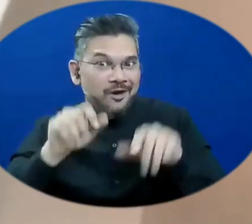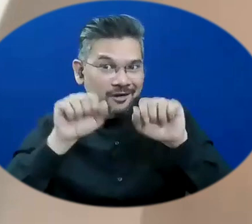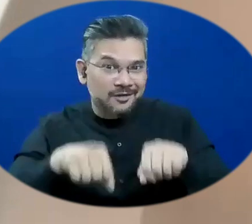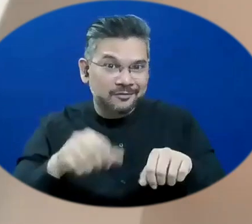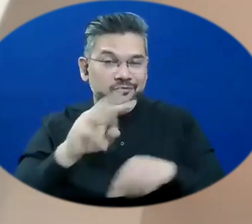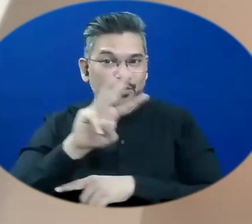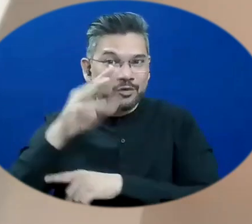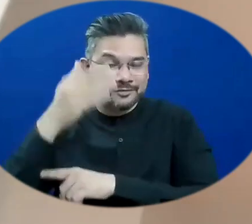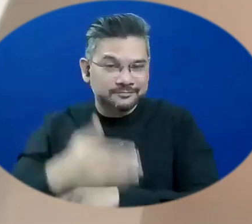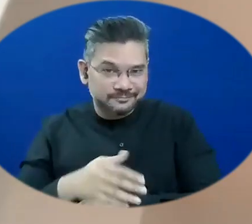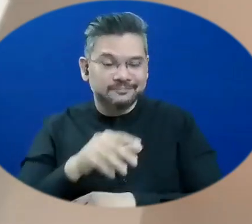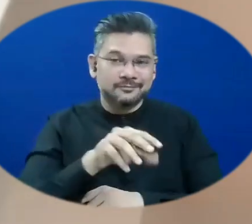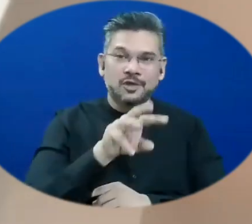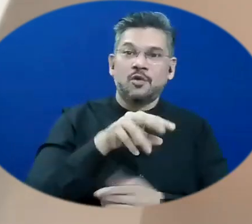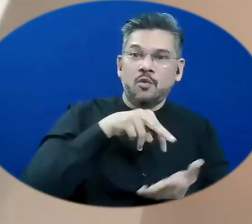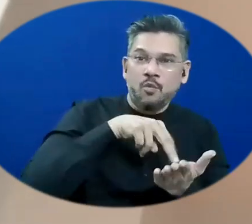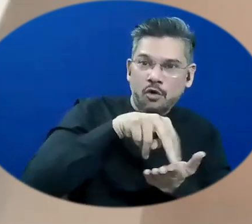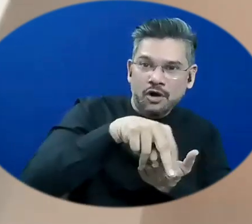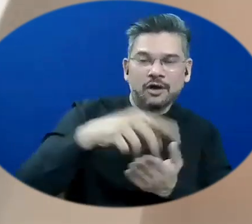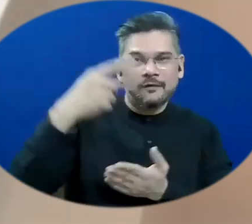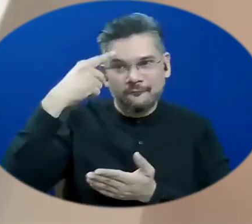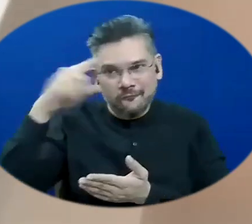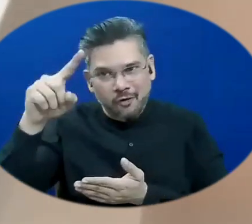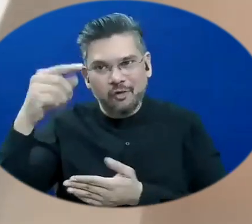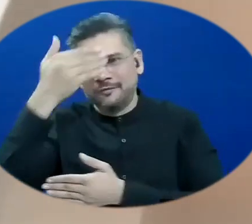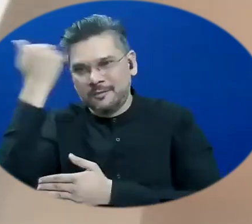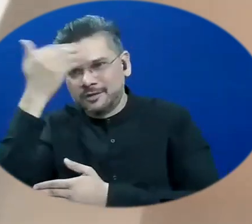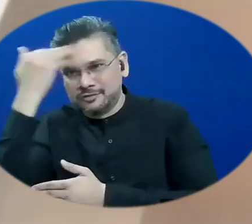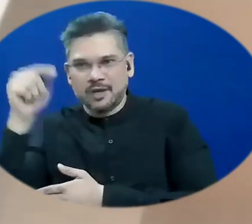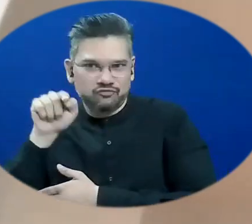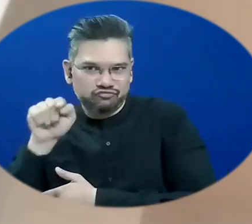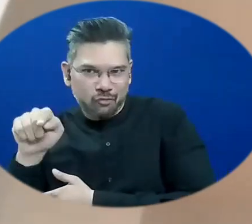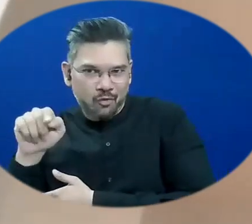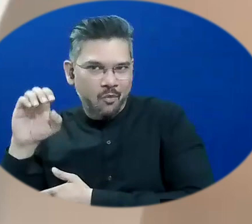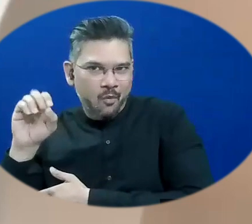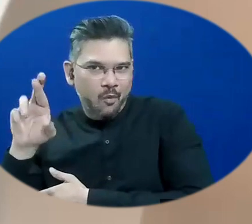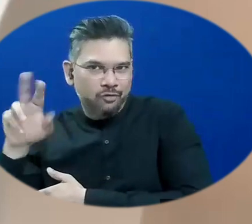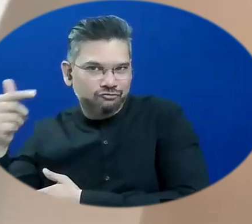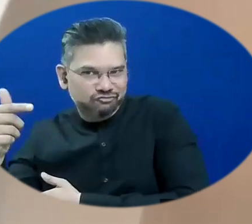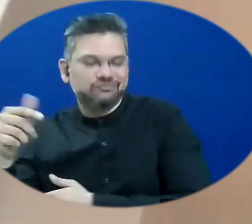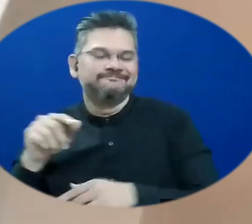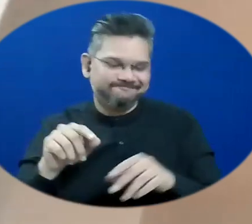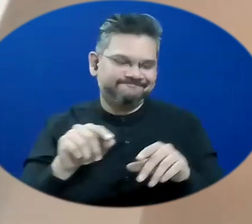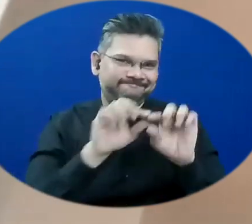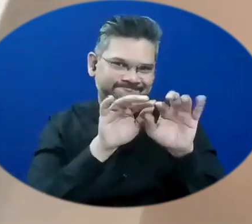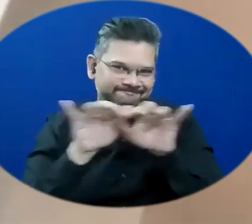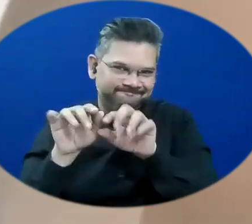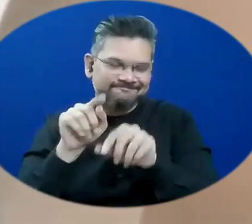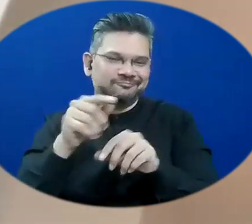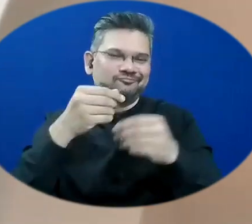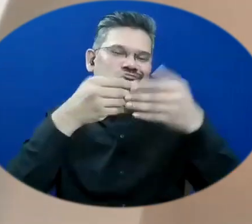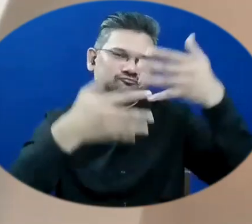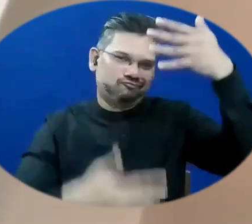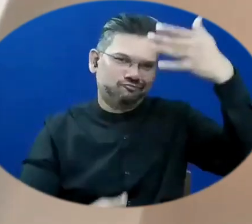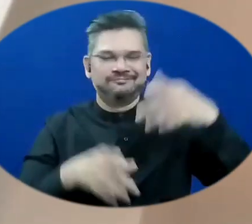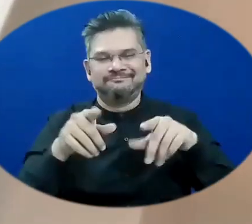walkingfordementia.org, and you can be in touch. And we are certainly going to talk to you about all the details and welcome you in